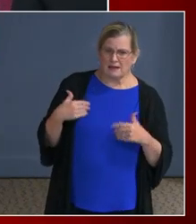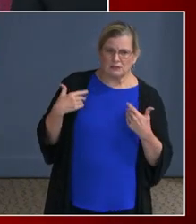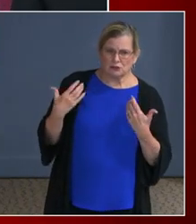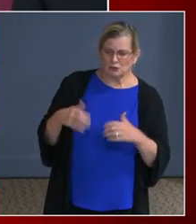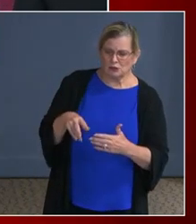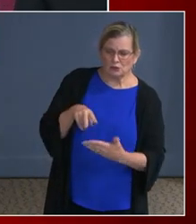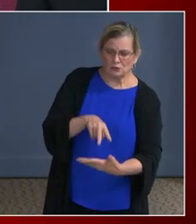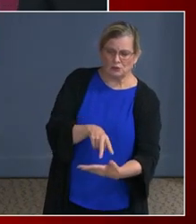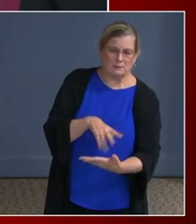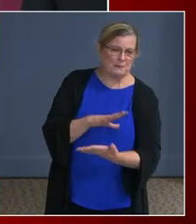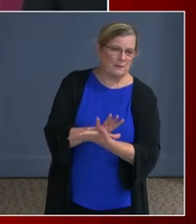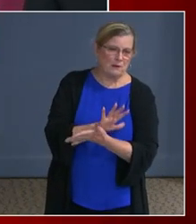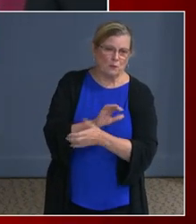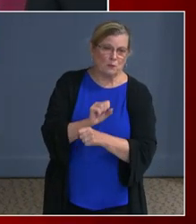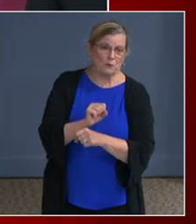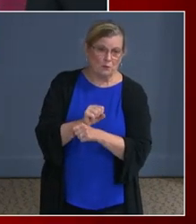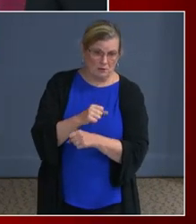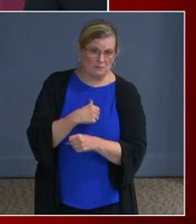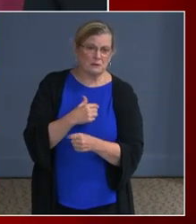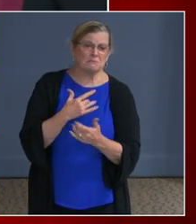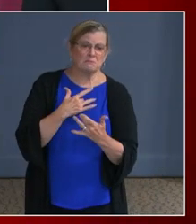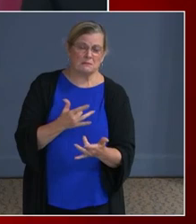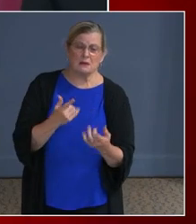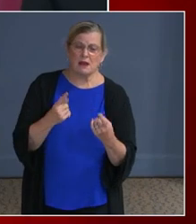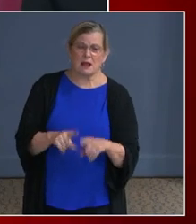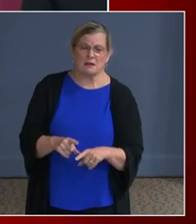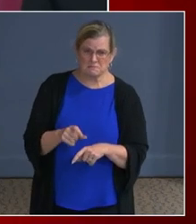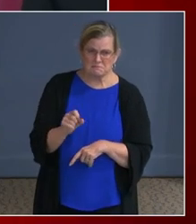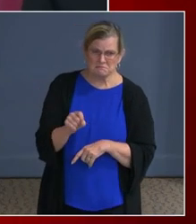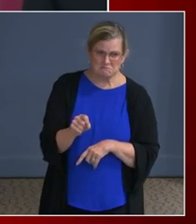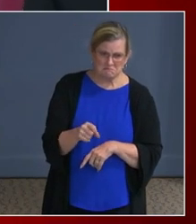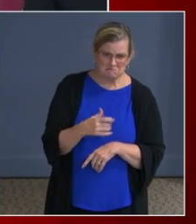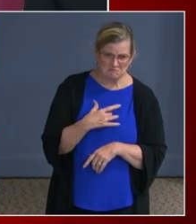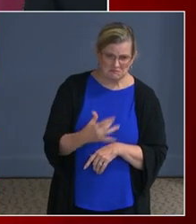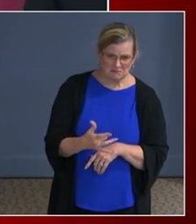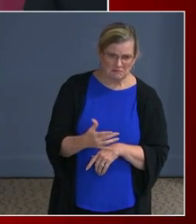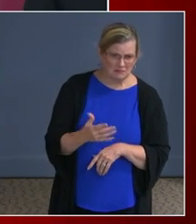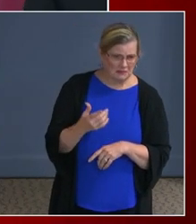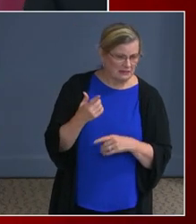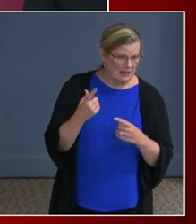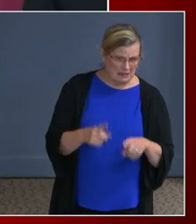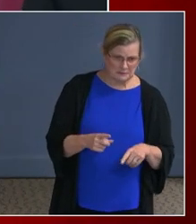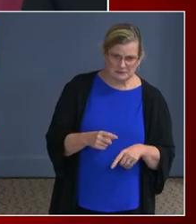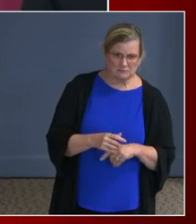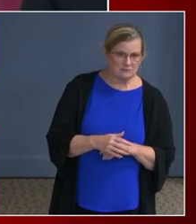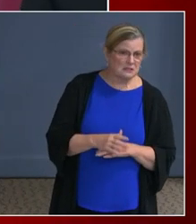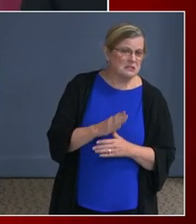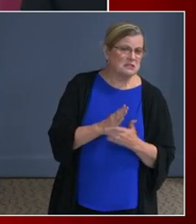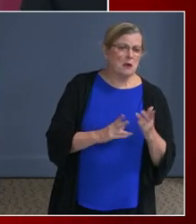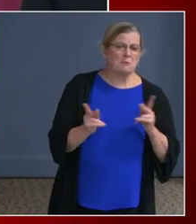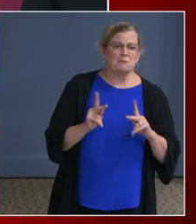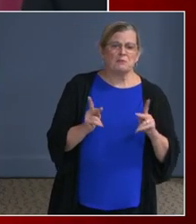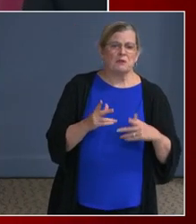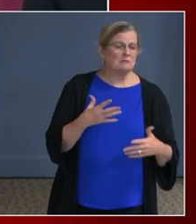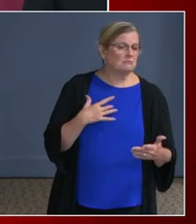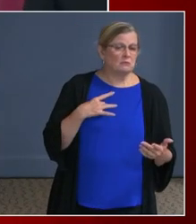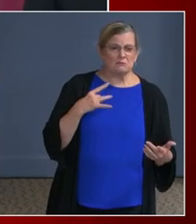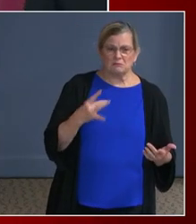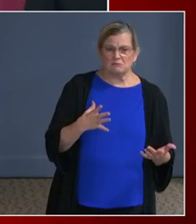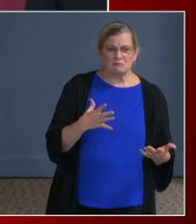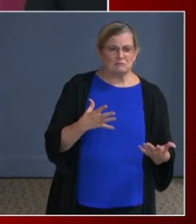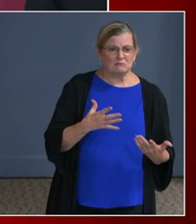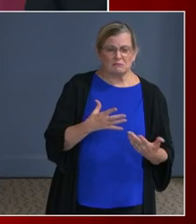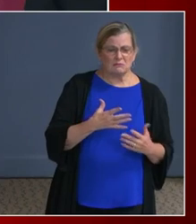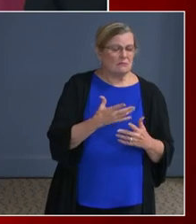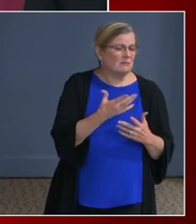but it's not uncommon for people to take issue with district laws, and we will review